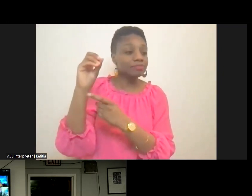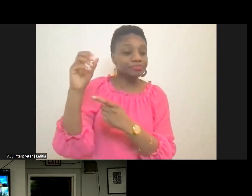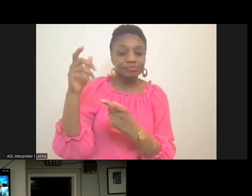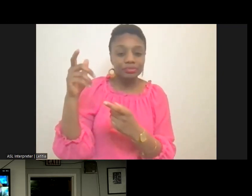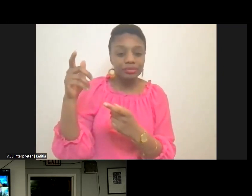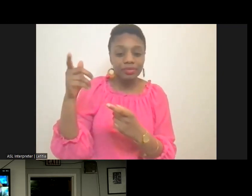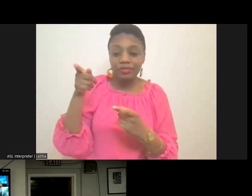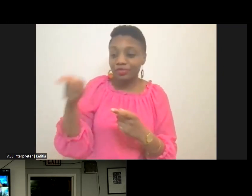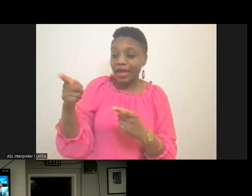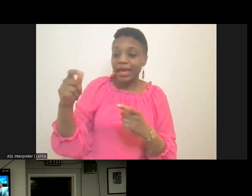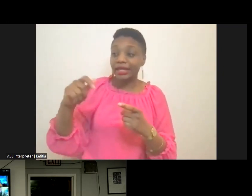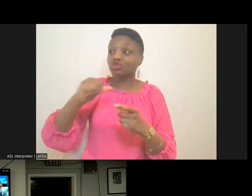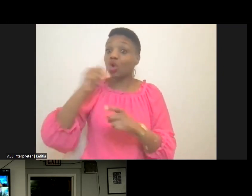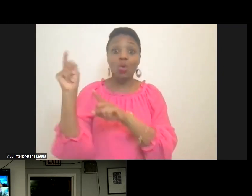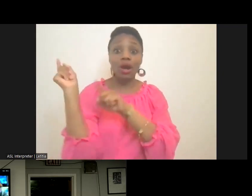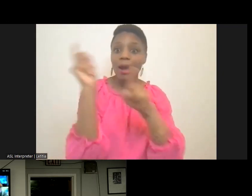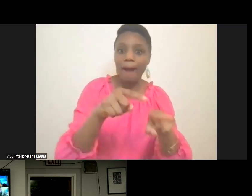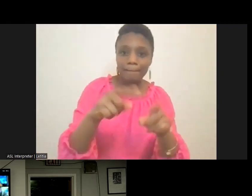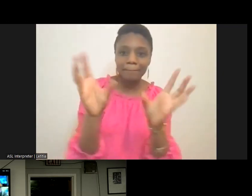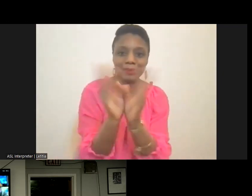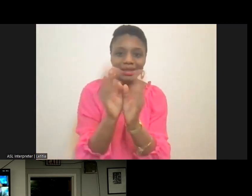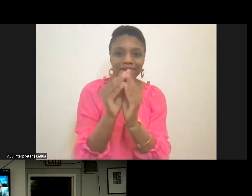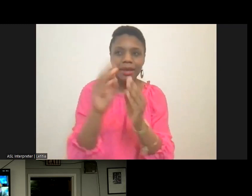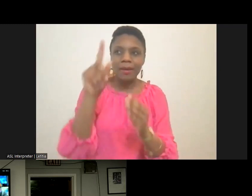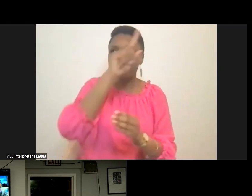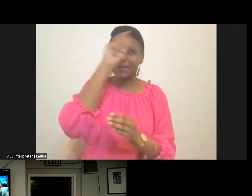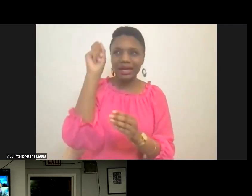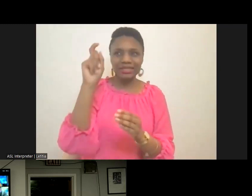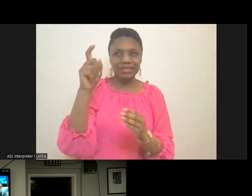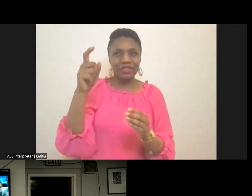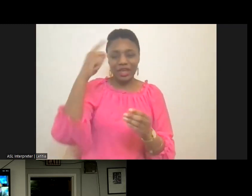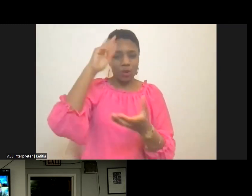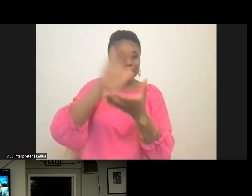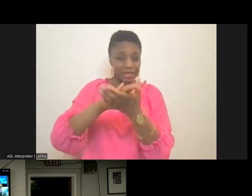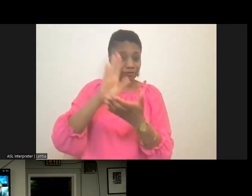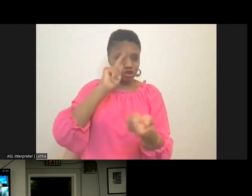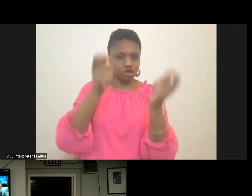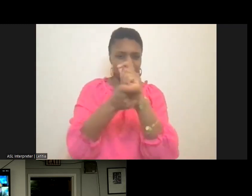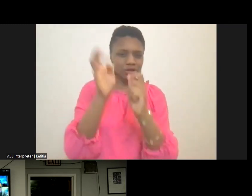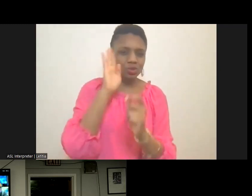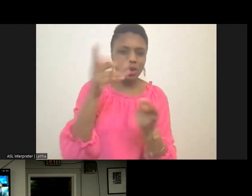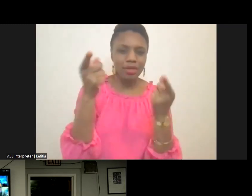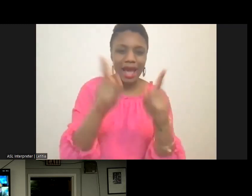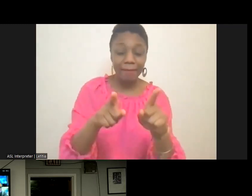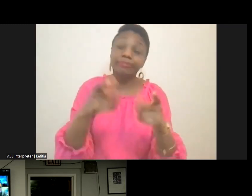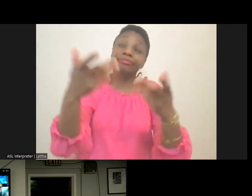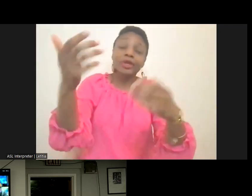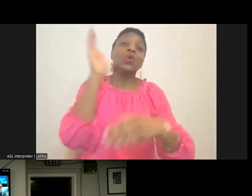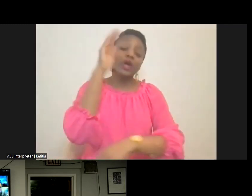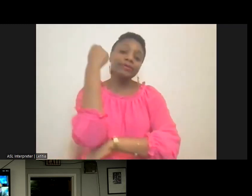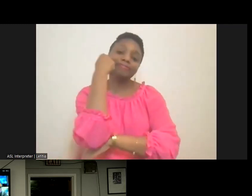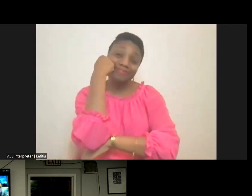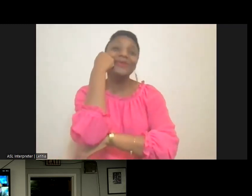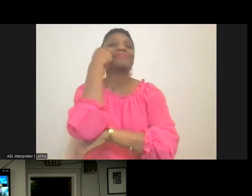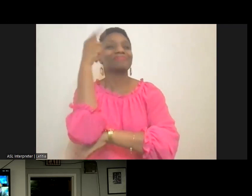big reason that people don't come is because they have absolutely no faith that anything is going to come from it, right? It's just like, we're going to listen, we're going to